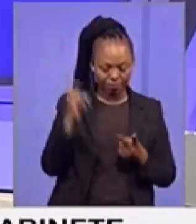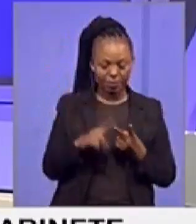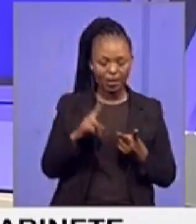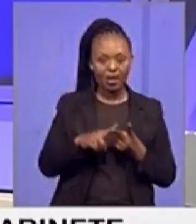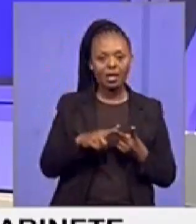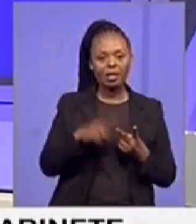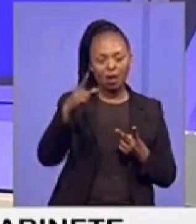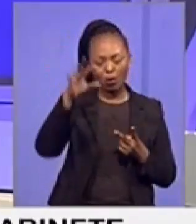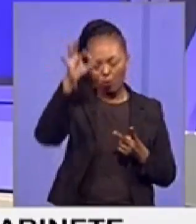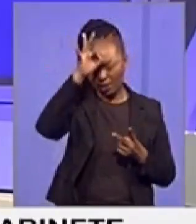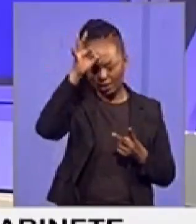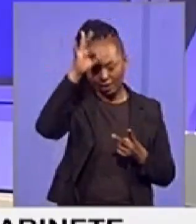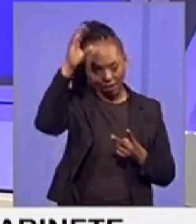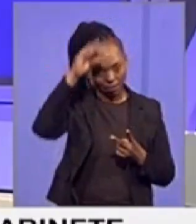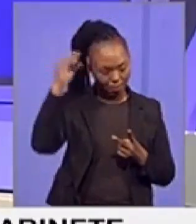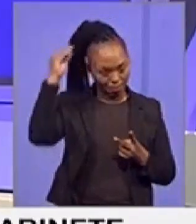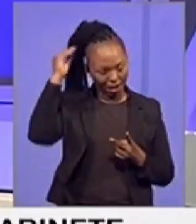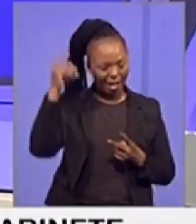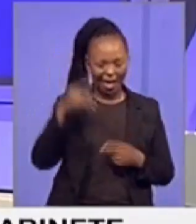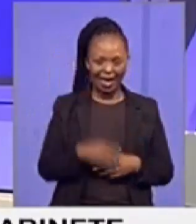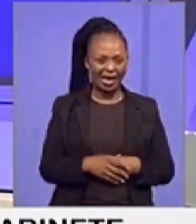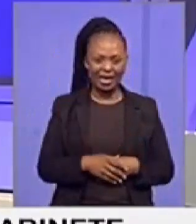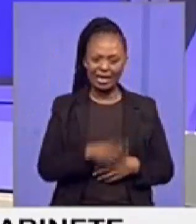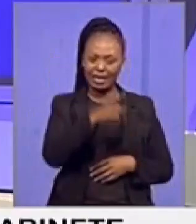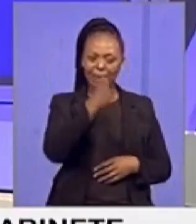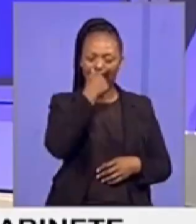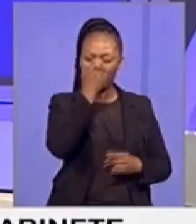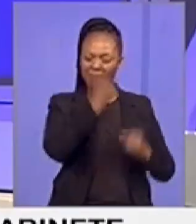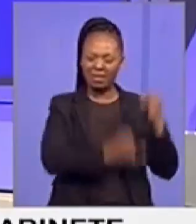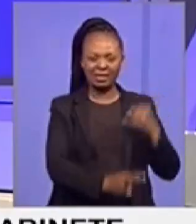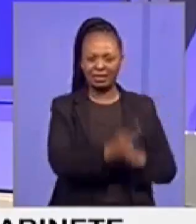pekicele a shika nnete ka re president o fusitse mokubetso